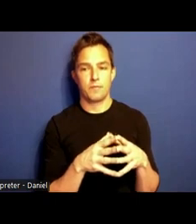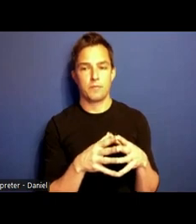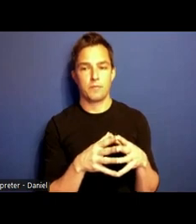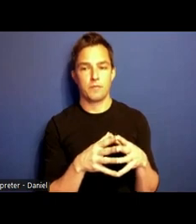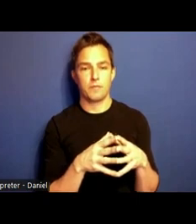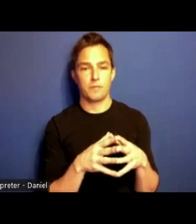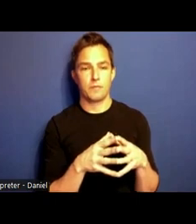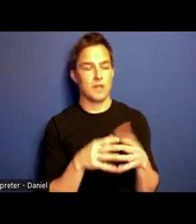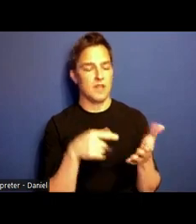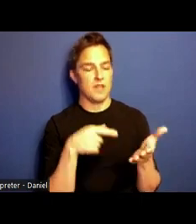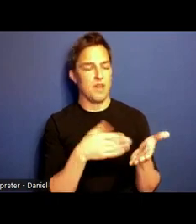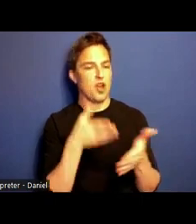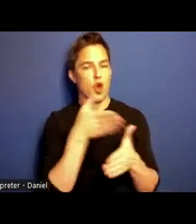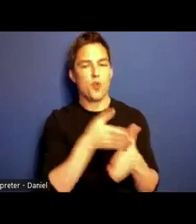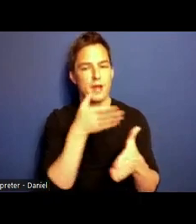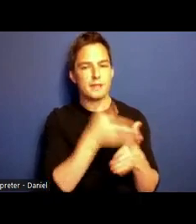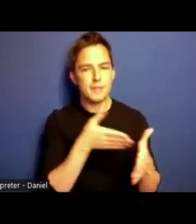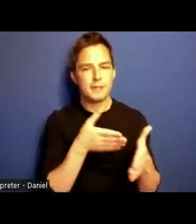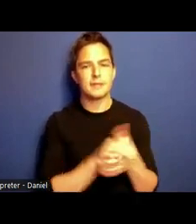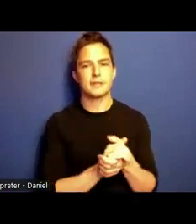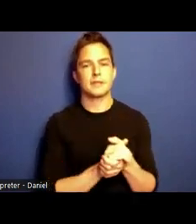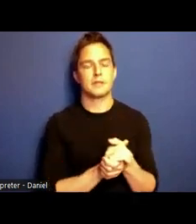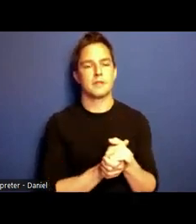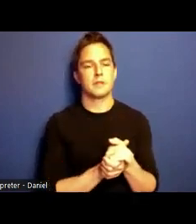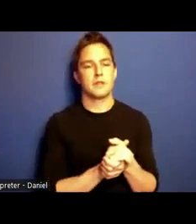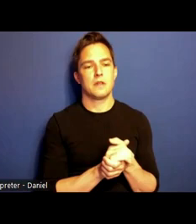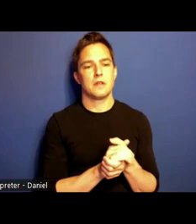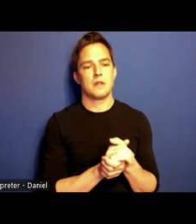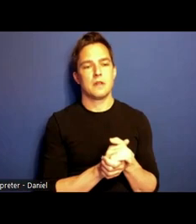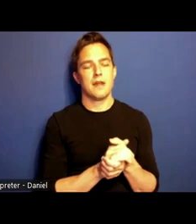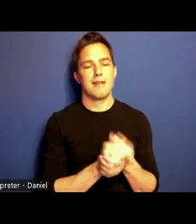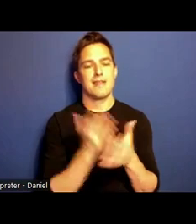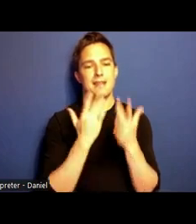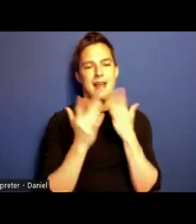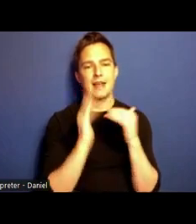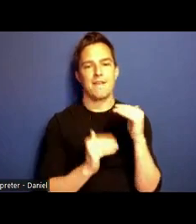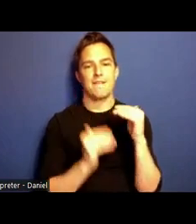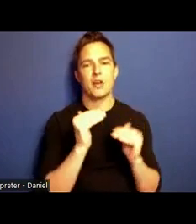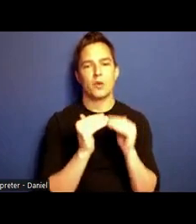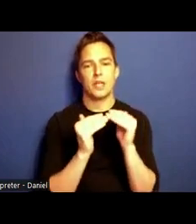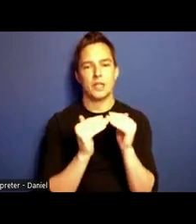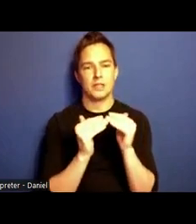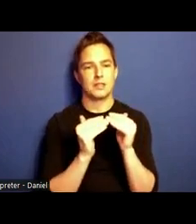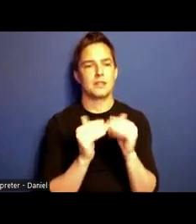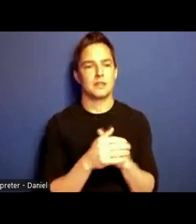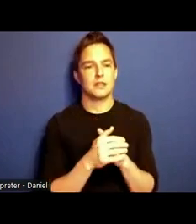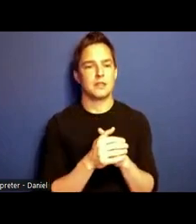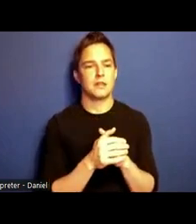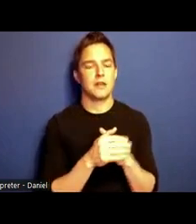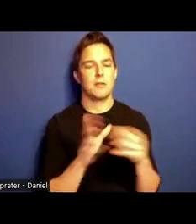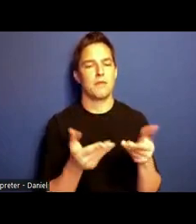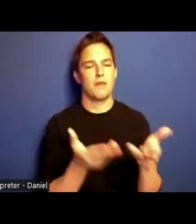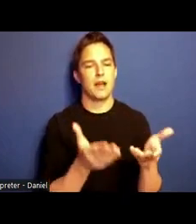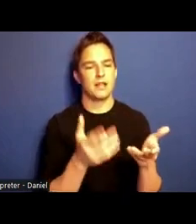The harassment, the lack of equity that has been provided for